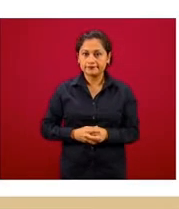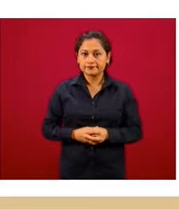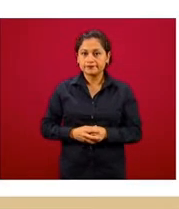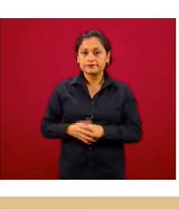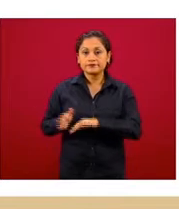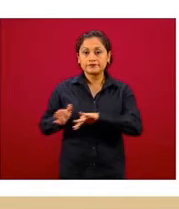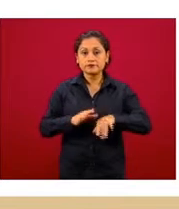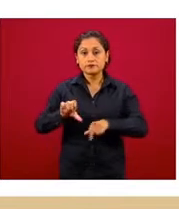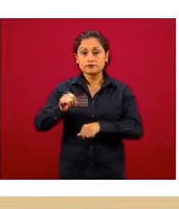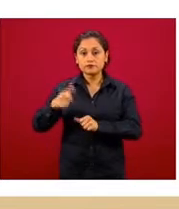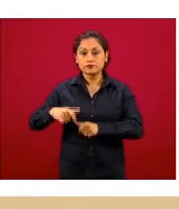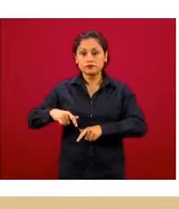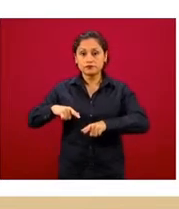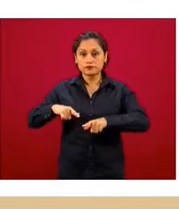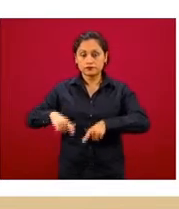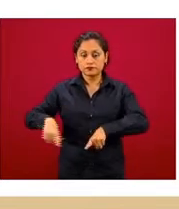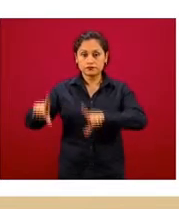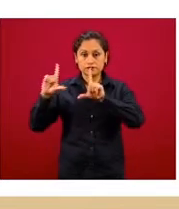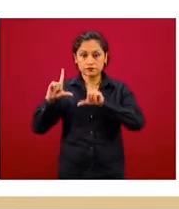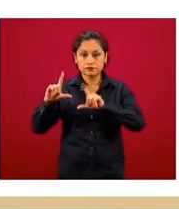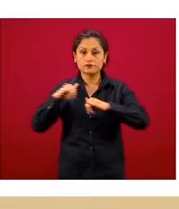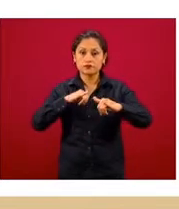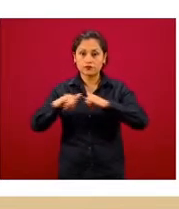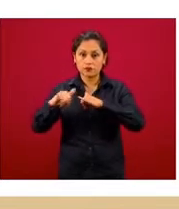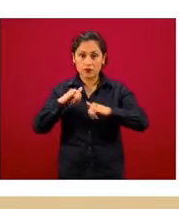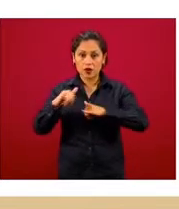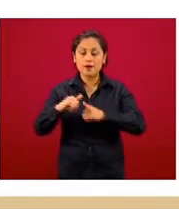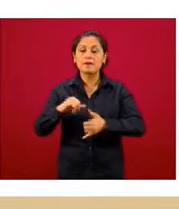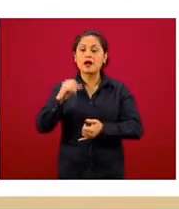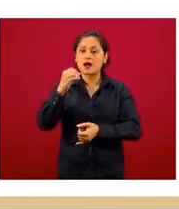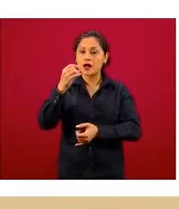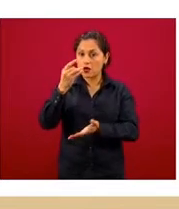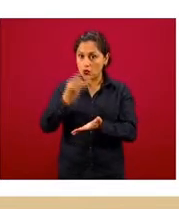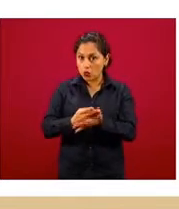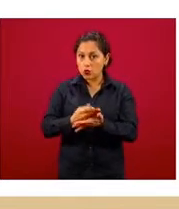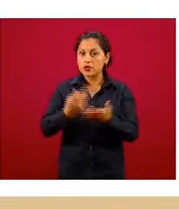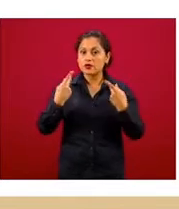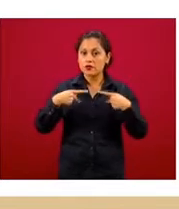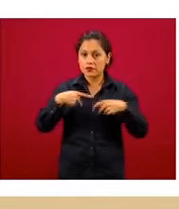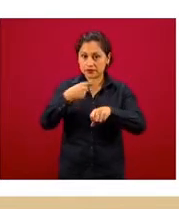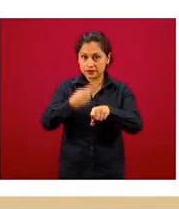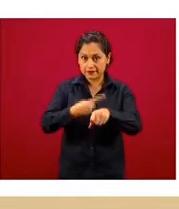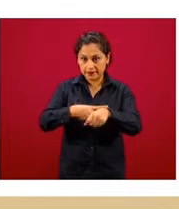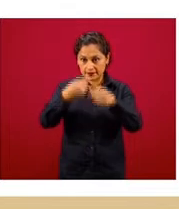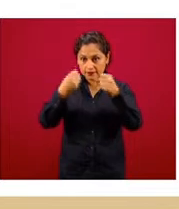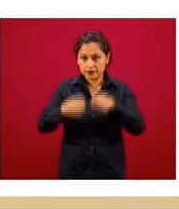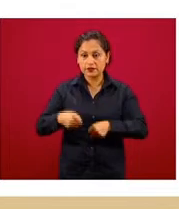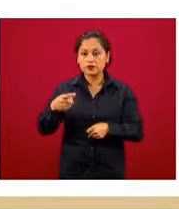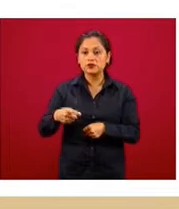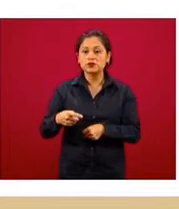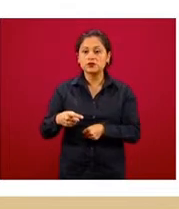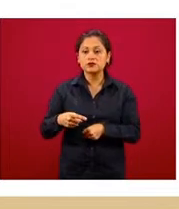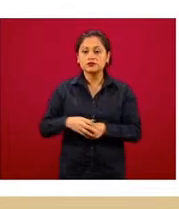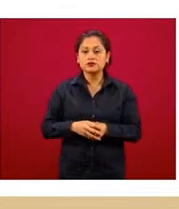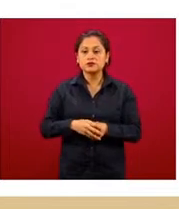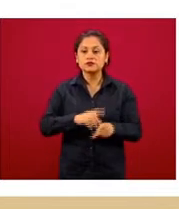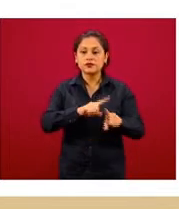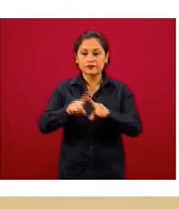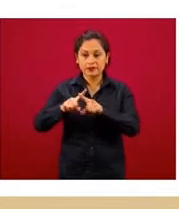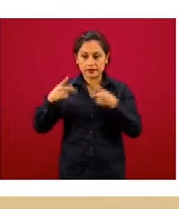population density. Here's the map again, but just with the active pandemic. With